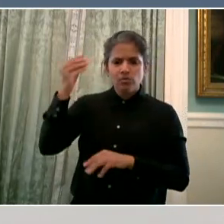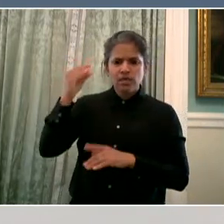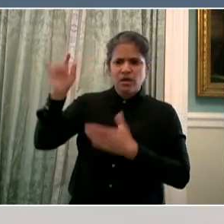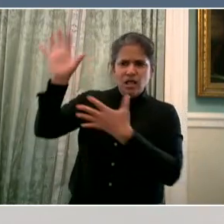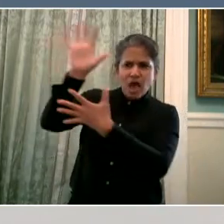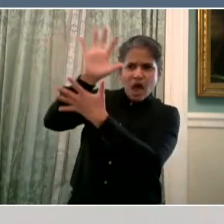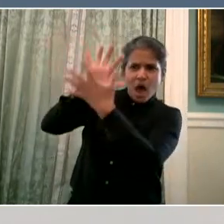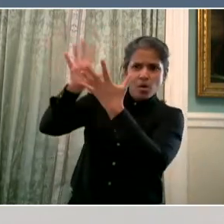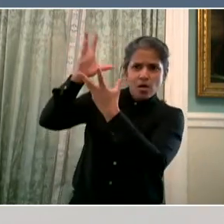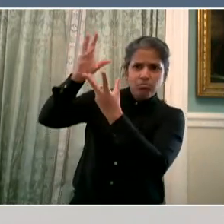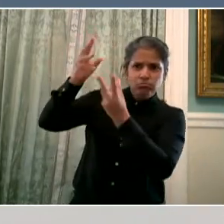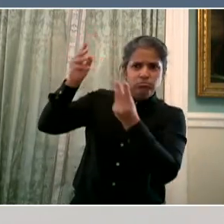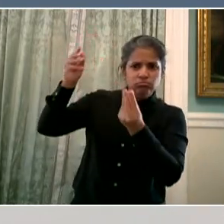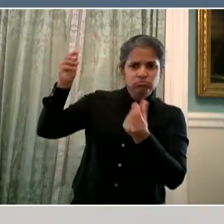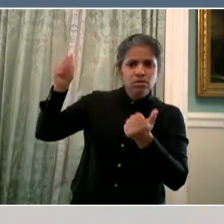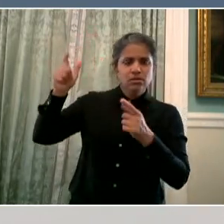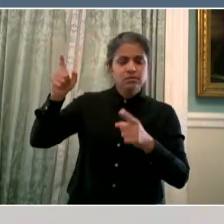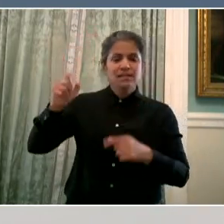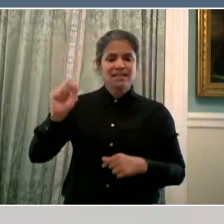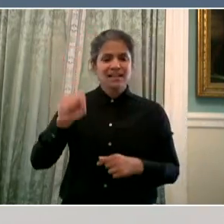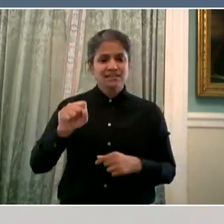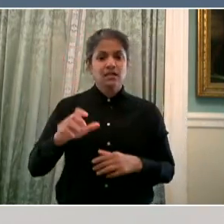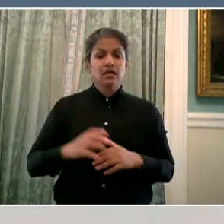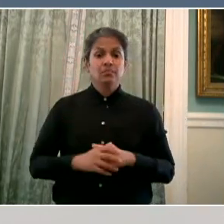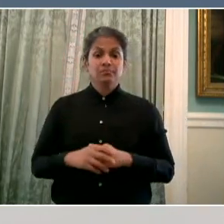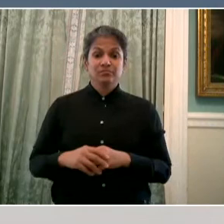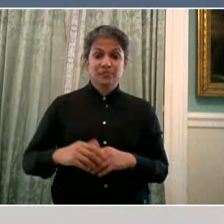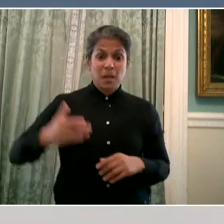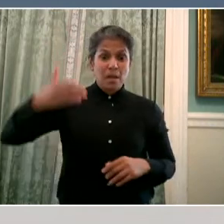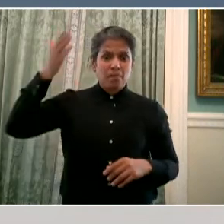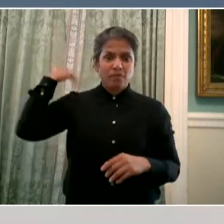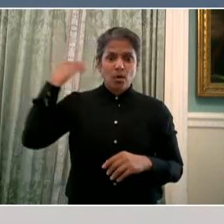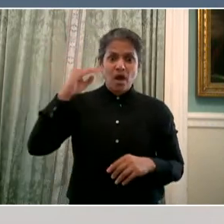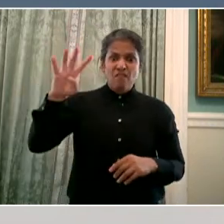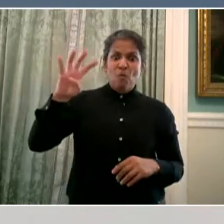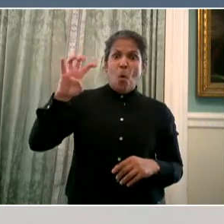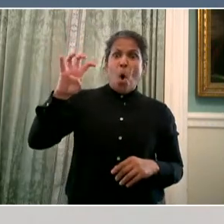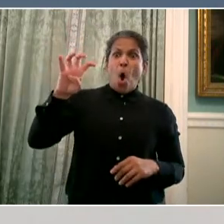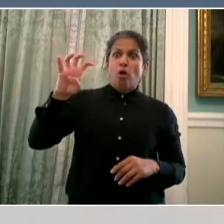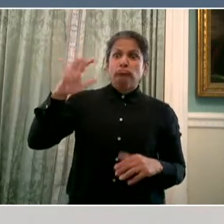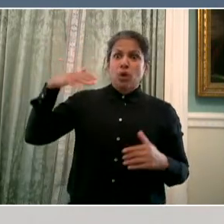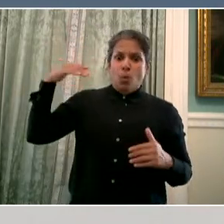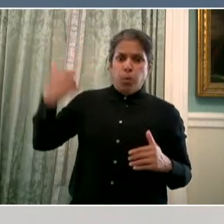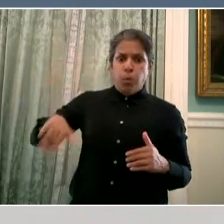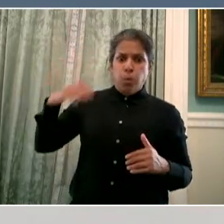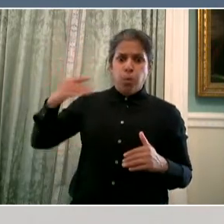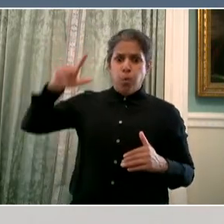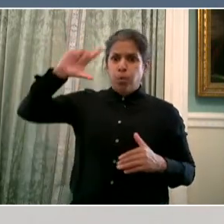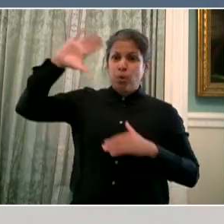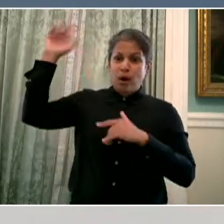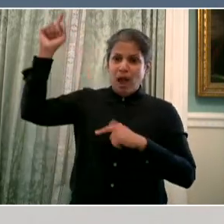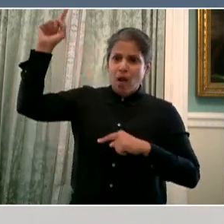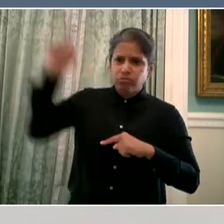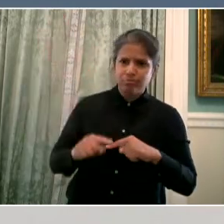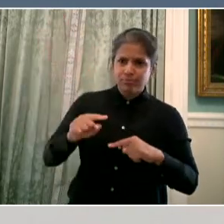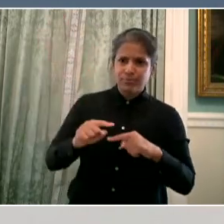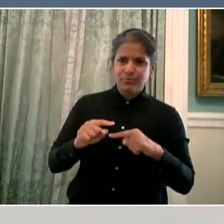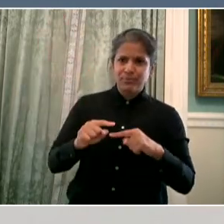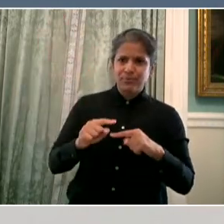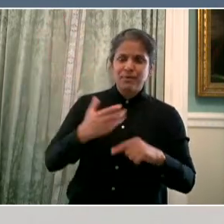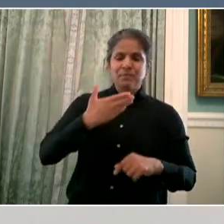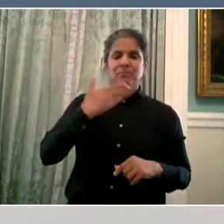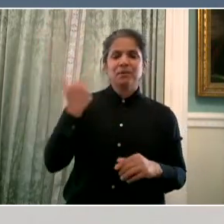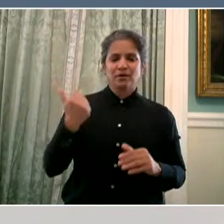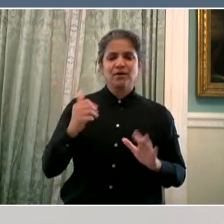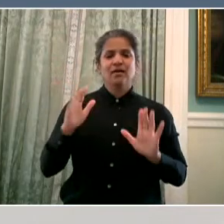mid-60s. That's down from 400 plus just a few days ago. It's still a little higher than normal. As I just said, it's usually below